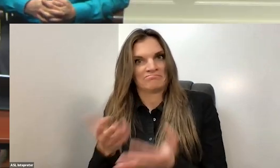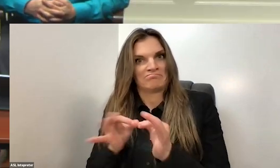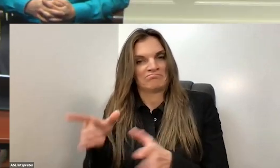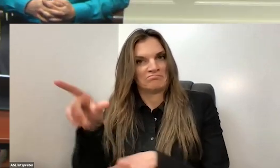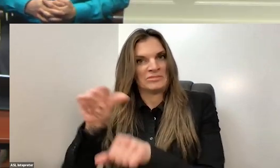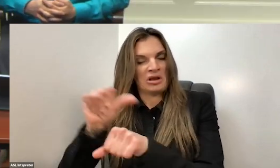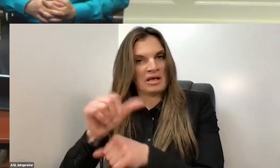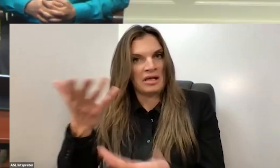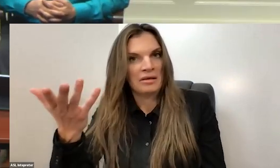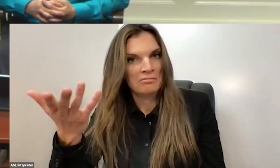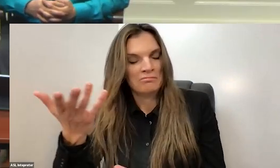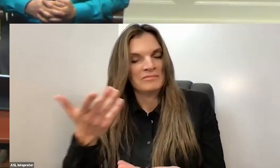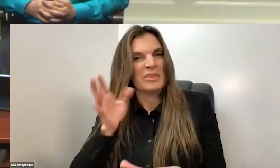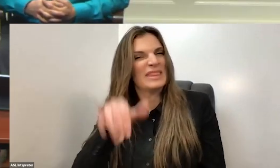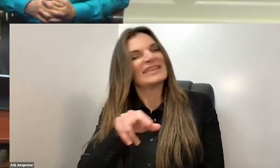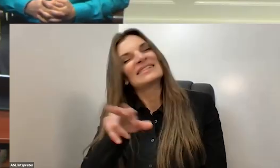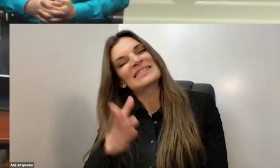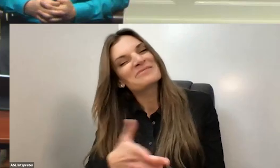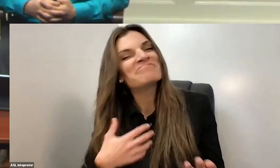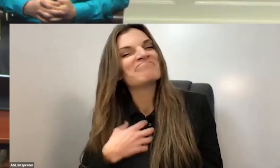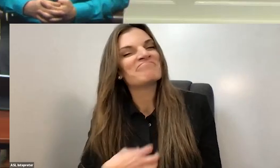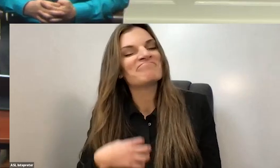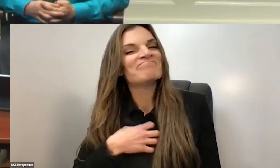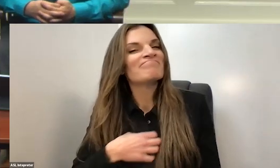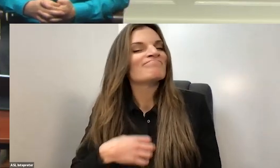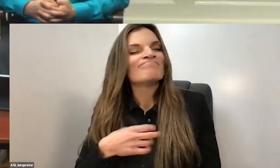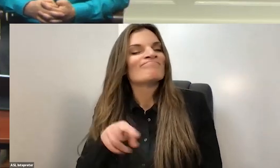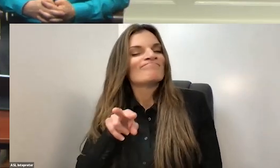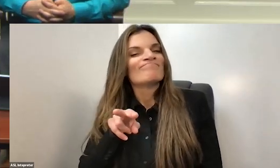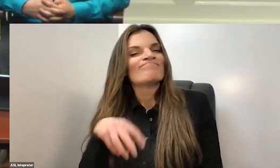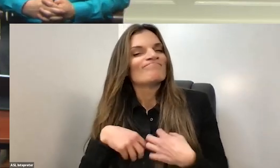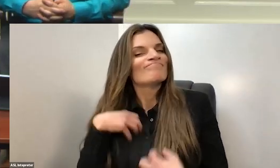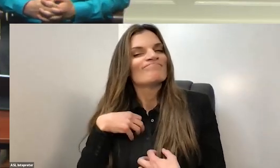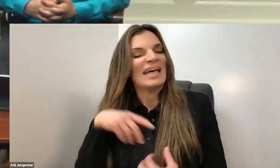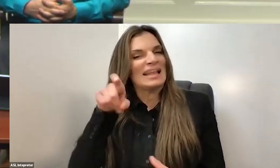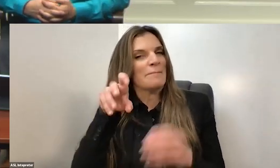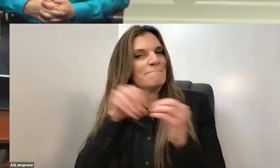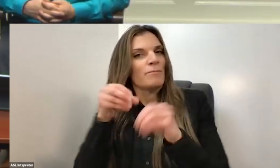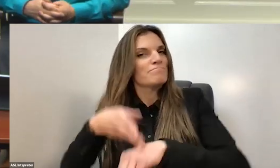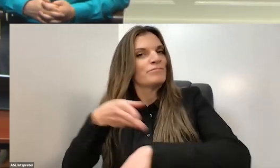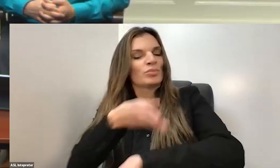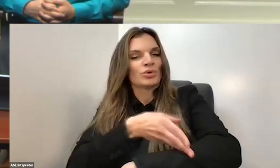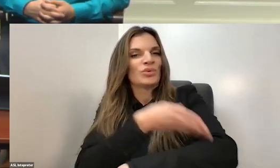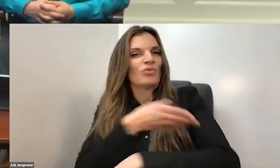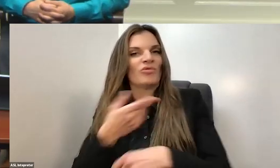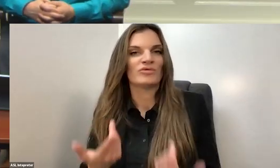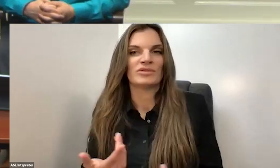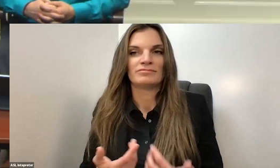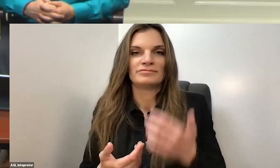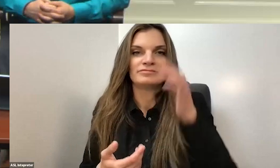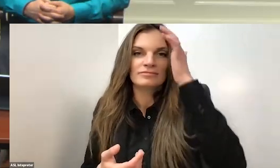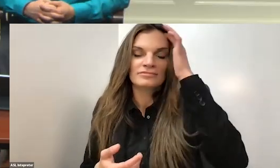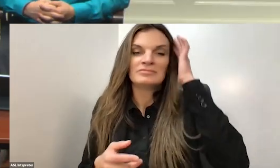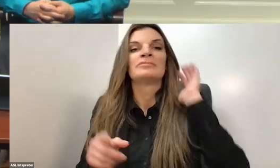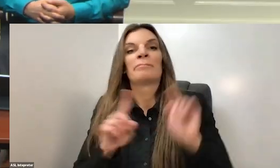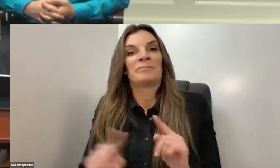virtual interviewer? So yeah, there's definitely questions that need to be answered, but I don't think we're far enough down